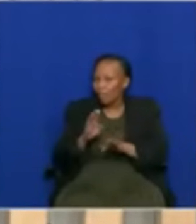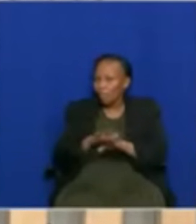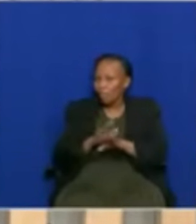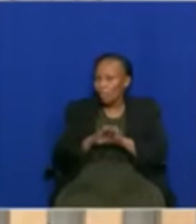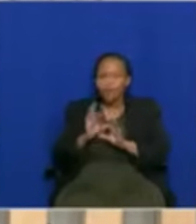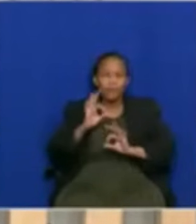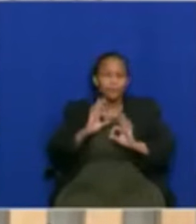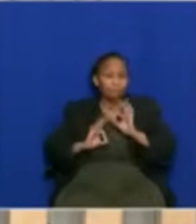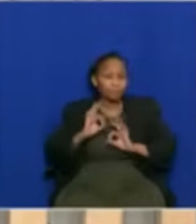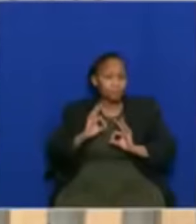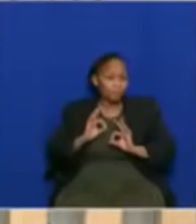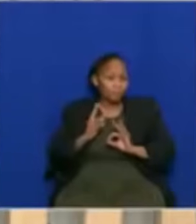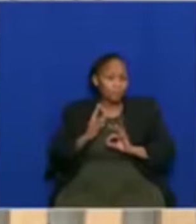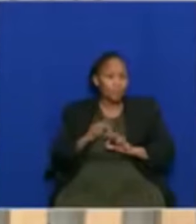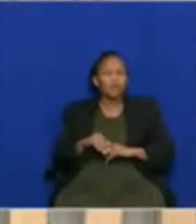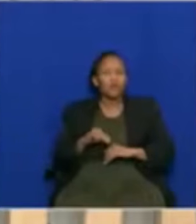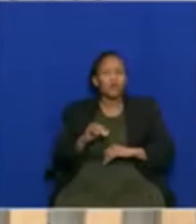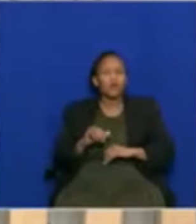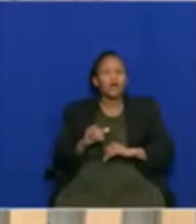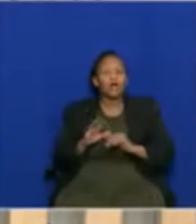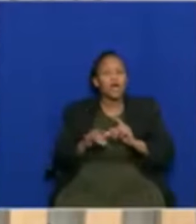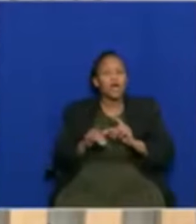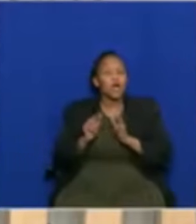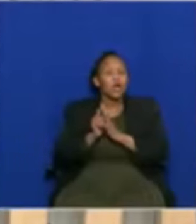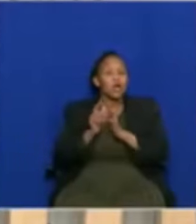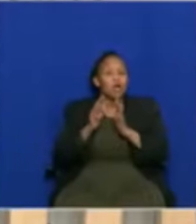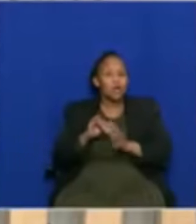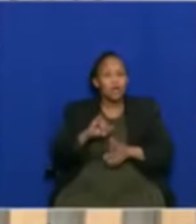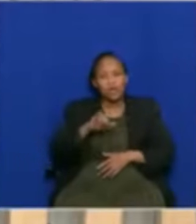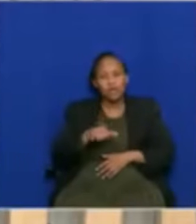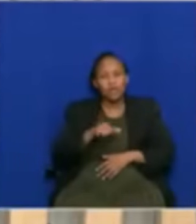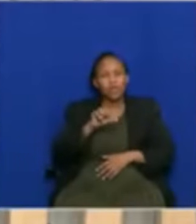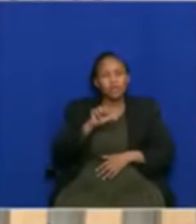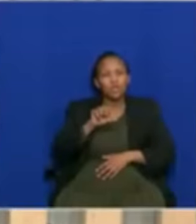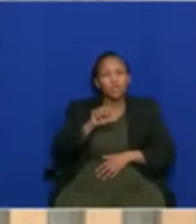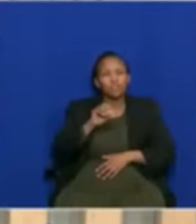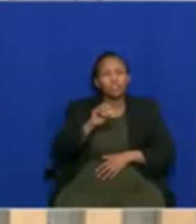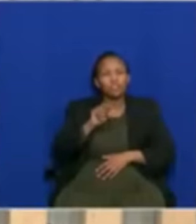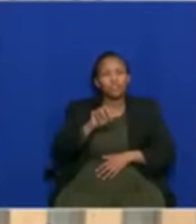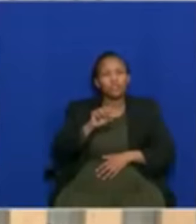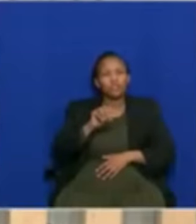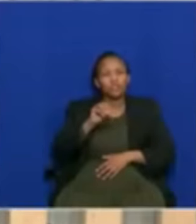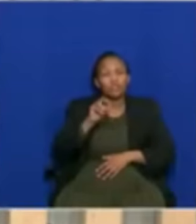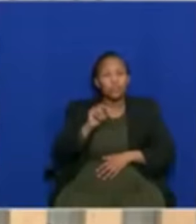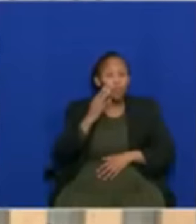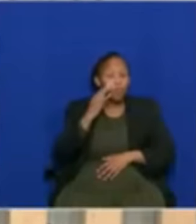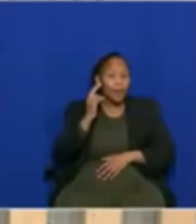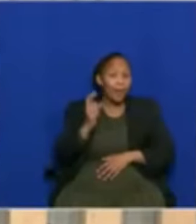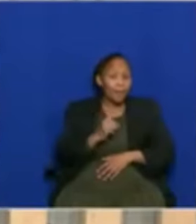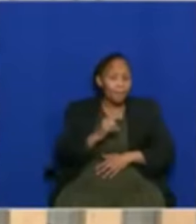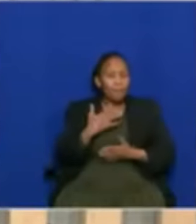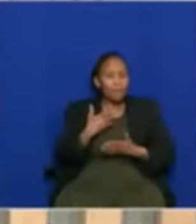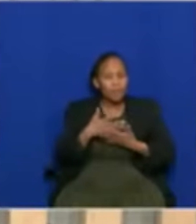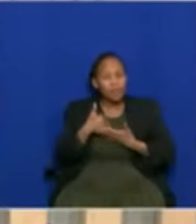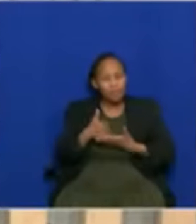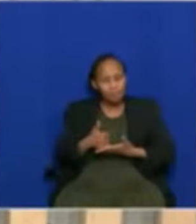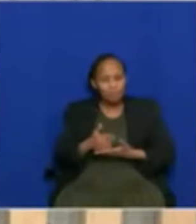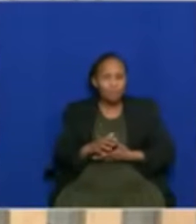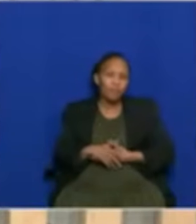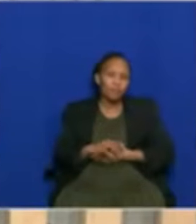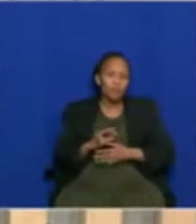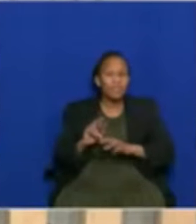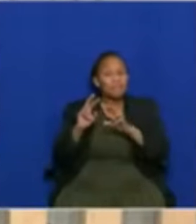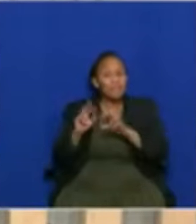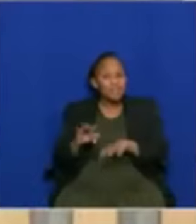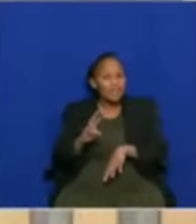Johnson comes, she Yes. might be able to assist with the document. Which investigation is that requires these documents? During the